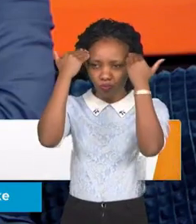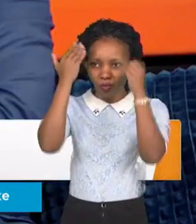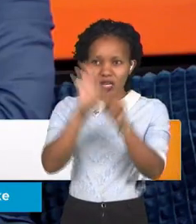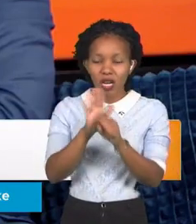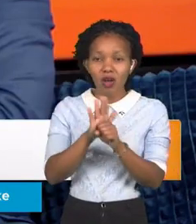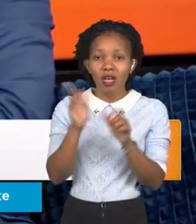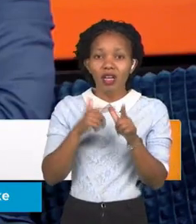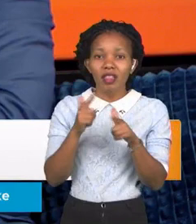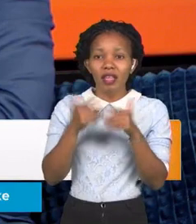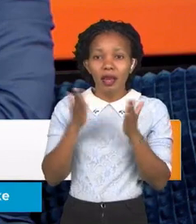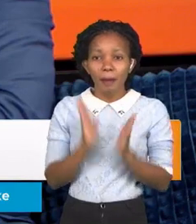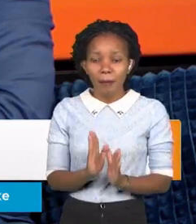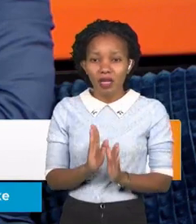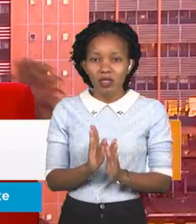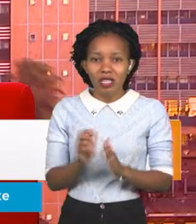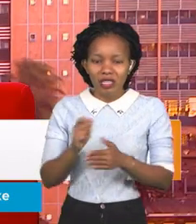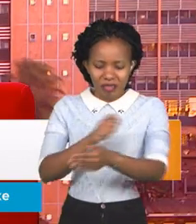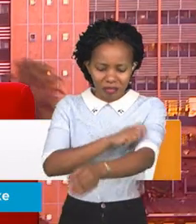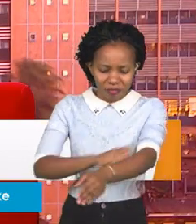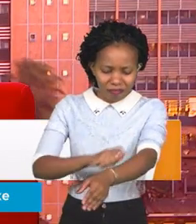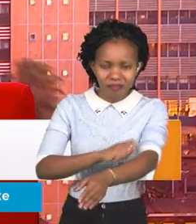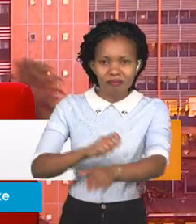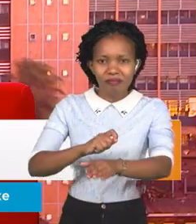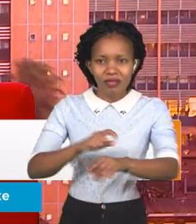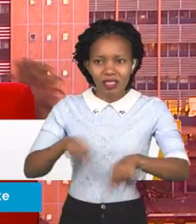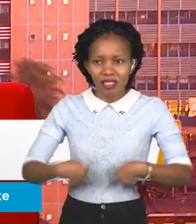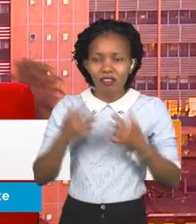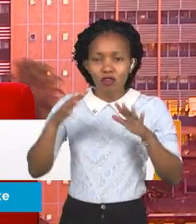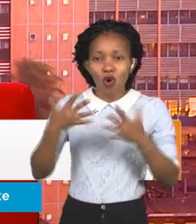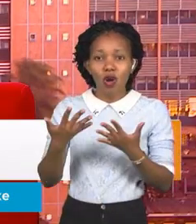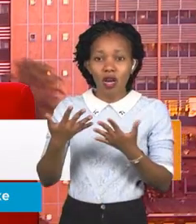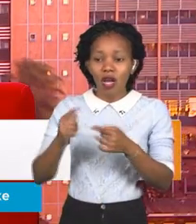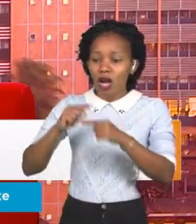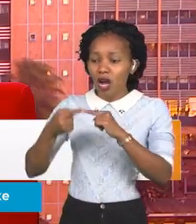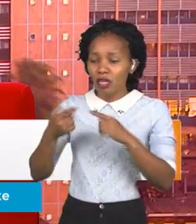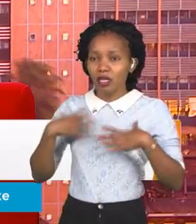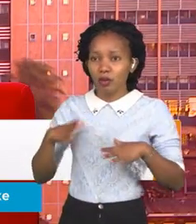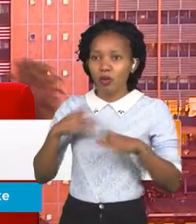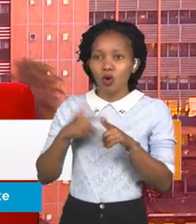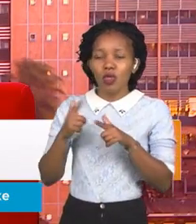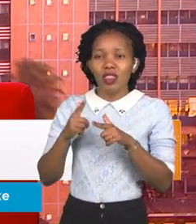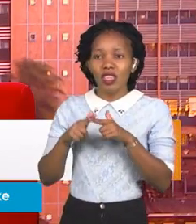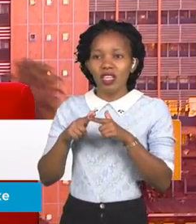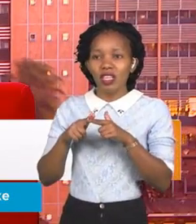that someone is either cutting themselves or hurting the people around them to release